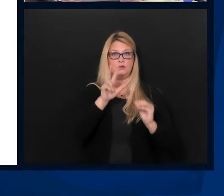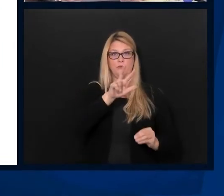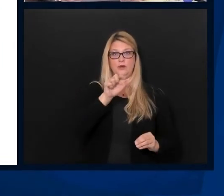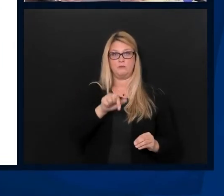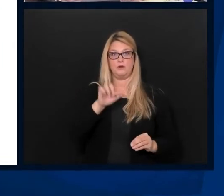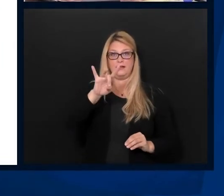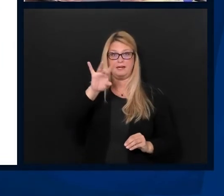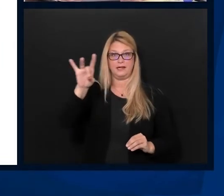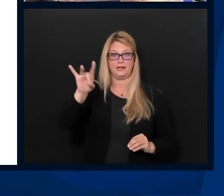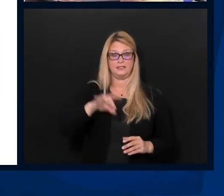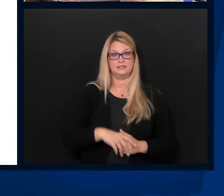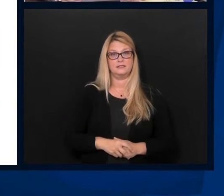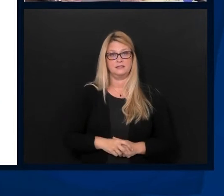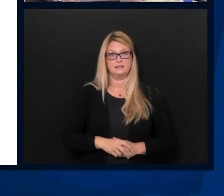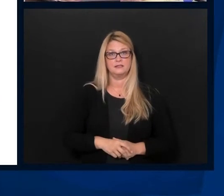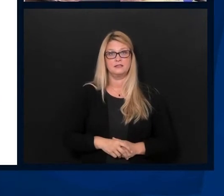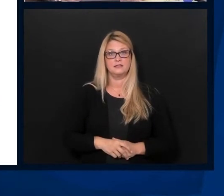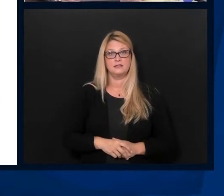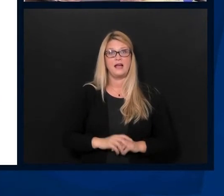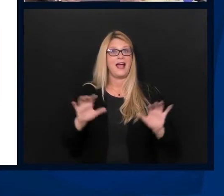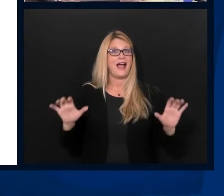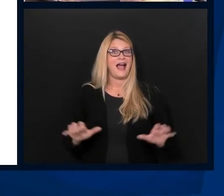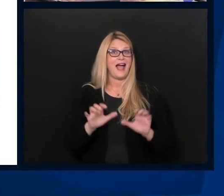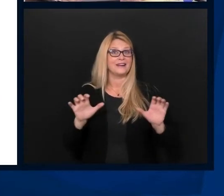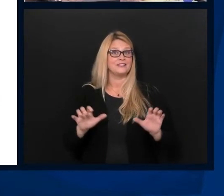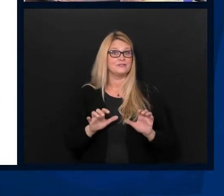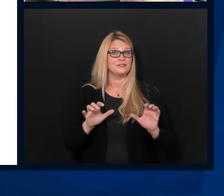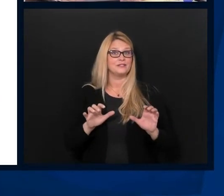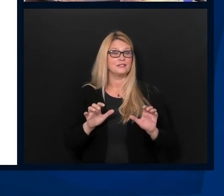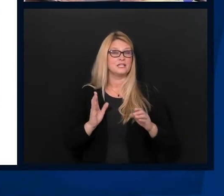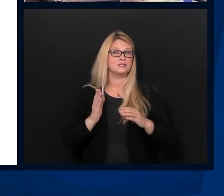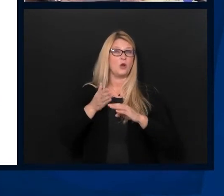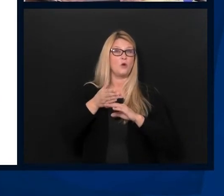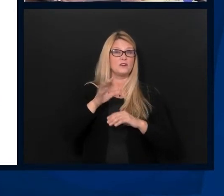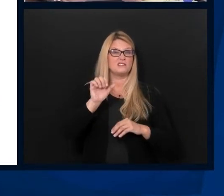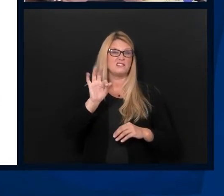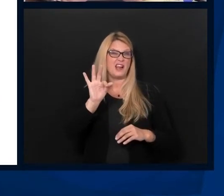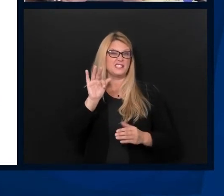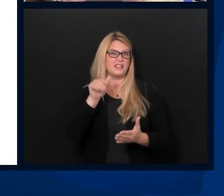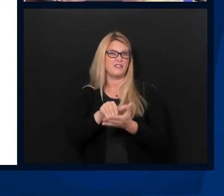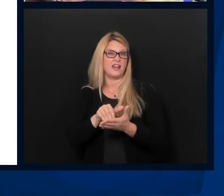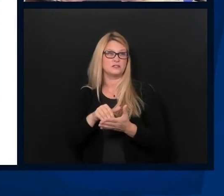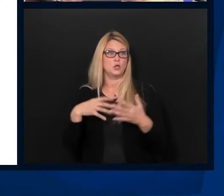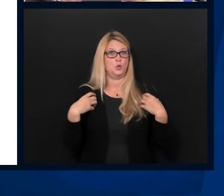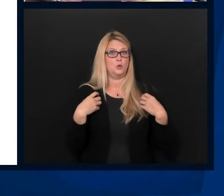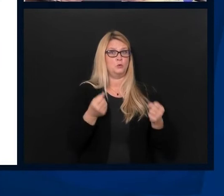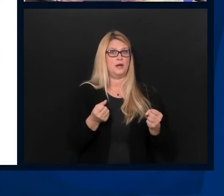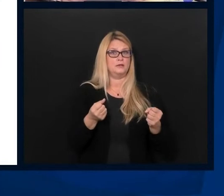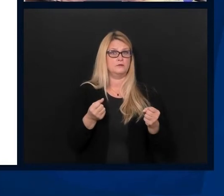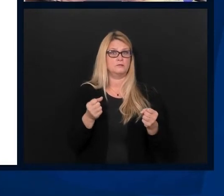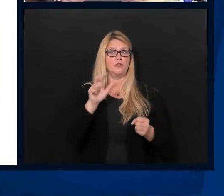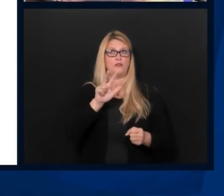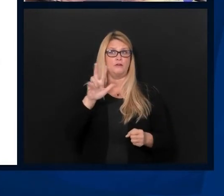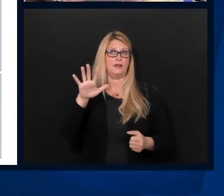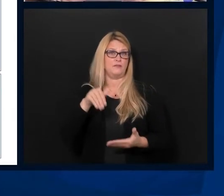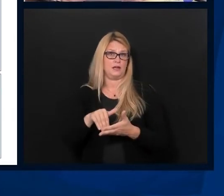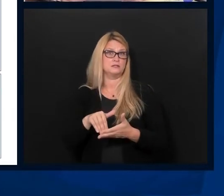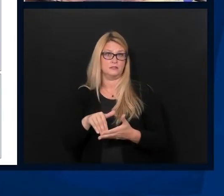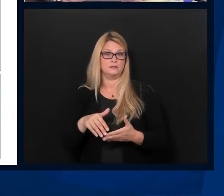3.88. Our active cases is a little above 19,000, and our recovered is a little above